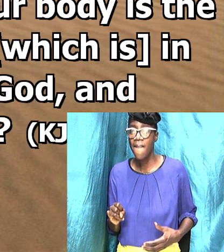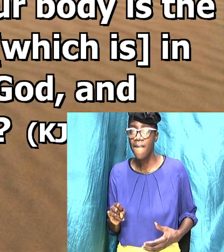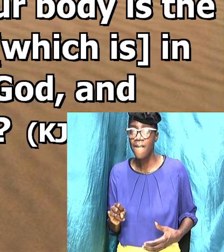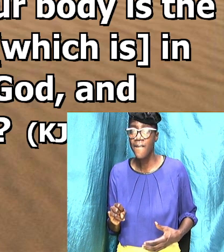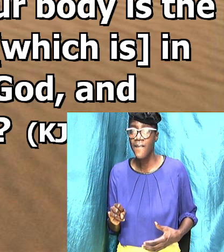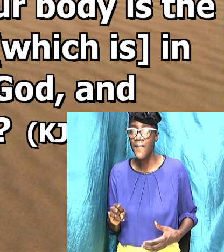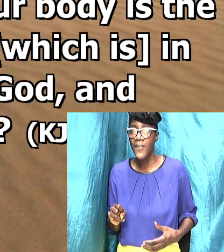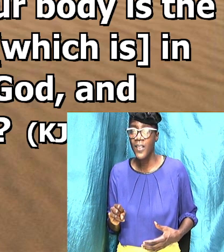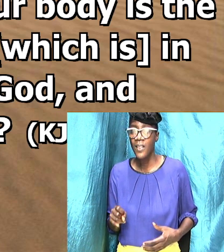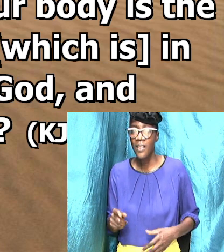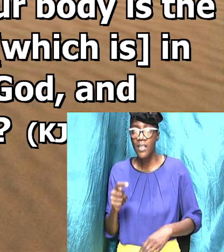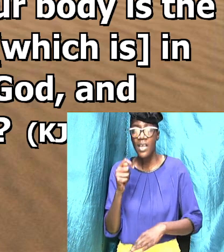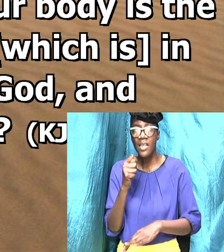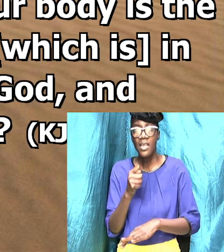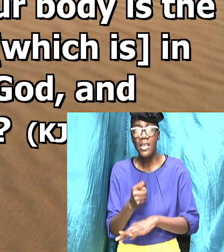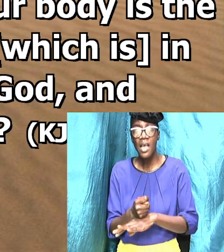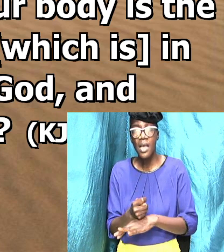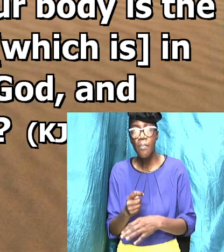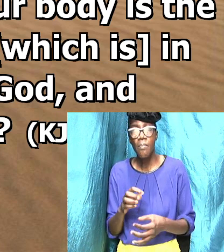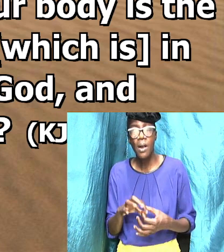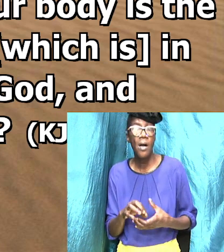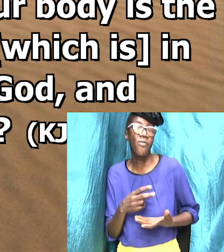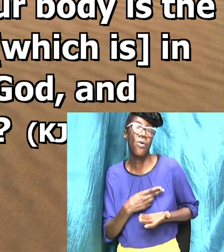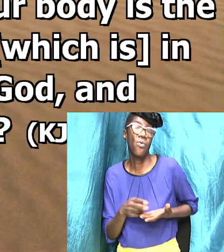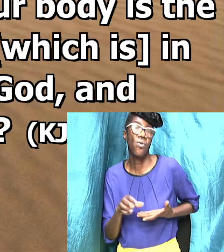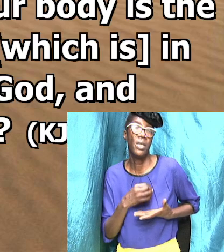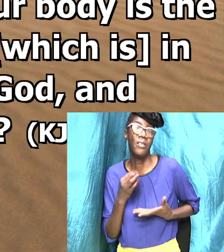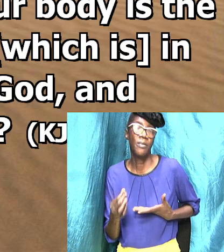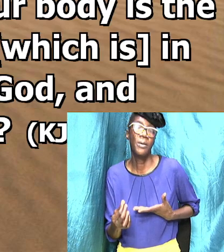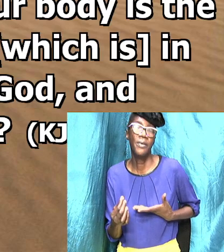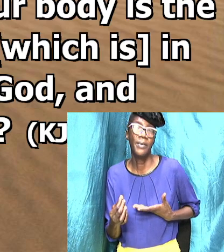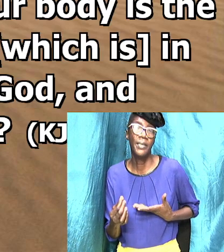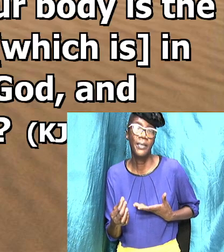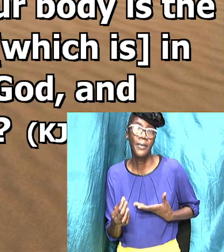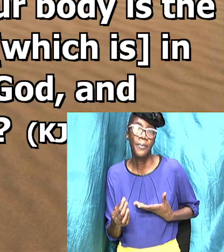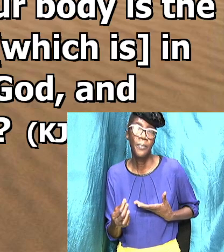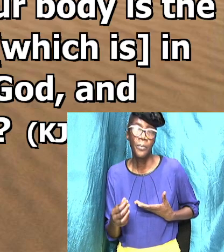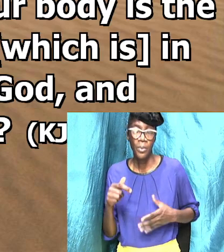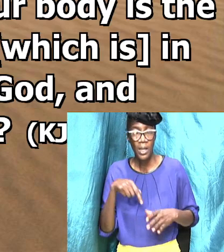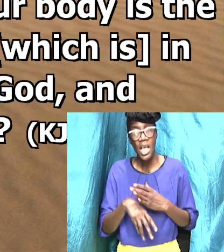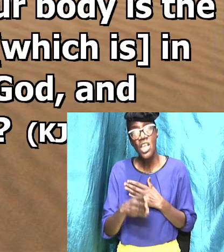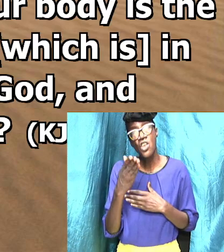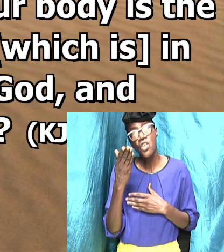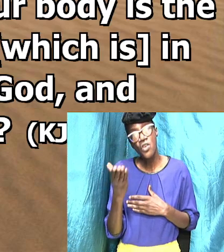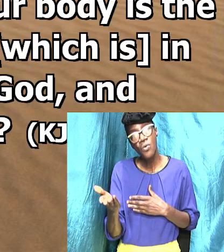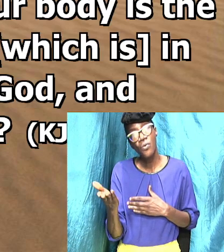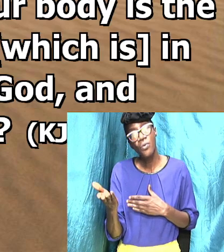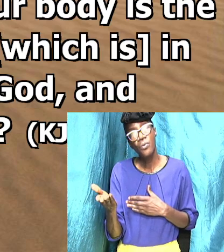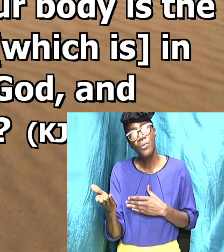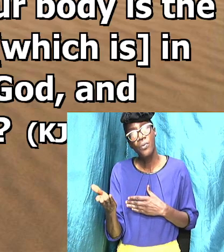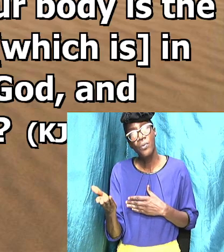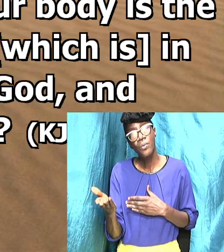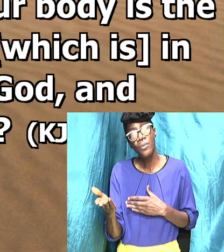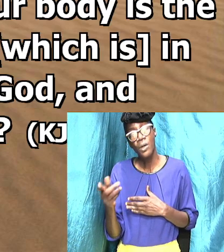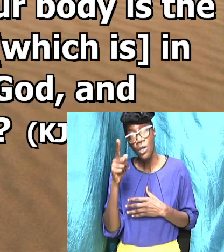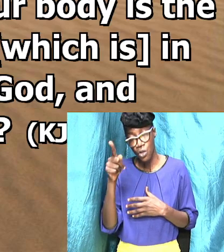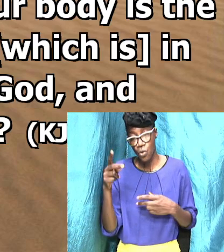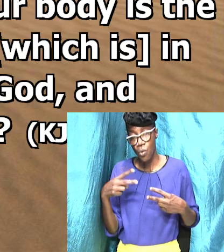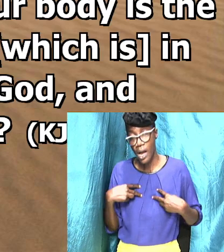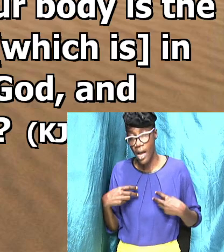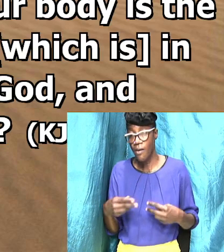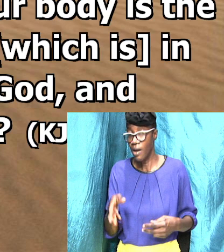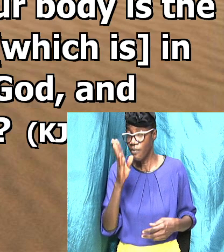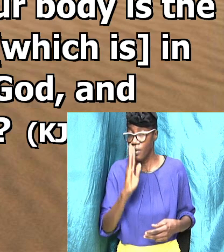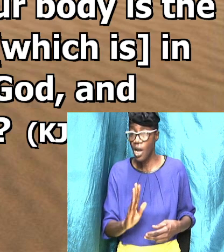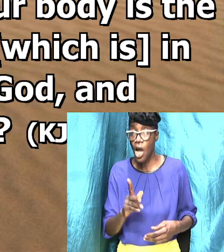the temple of the Holy Ghost, which is in you, which ye have of God,